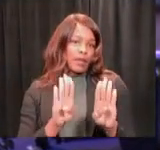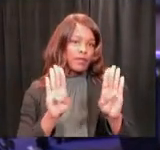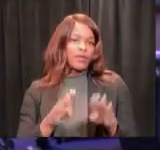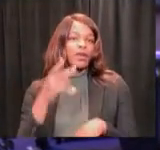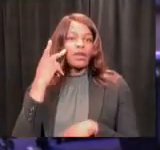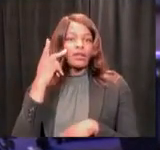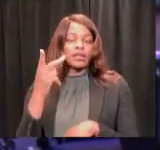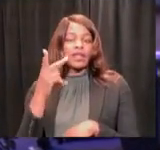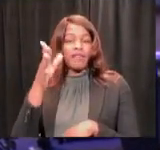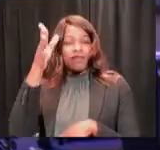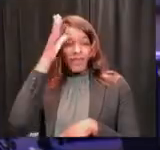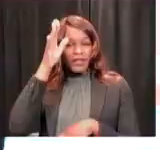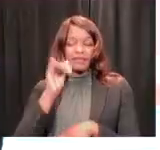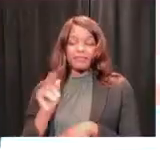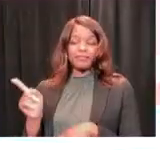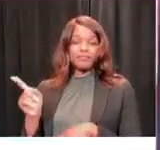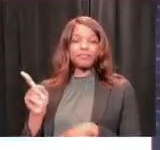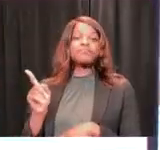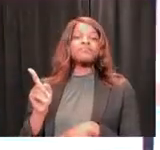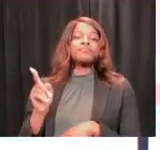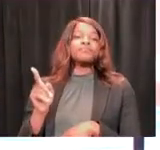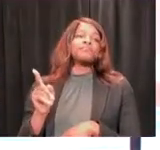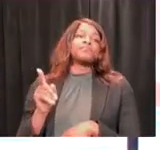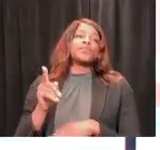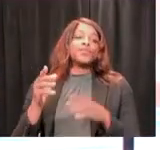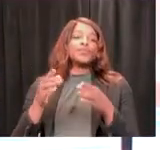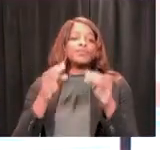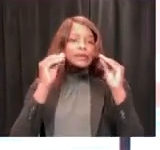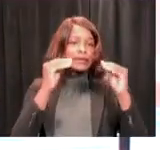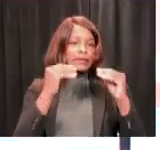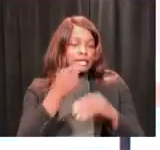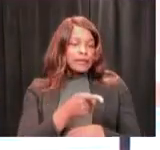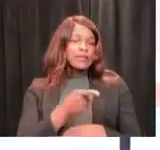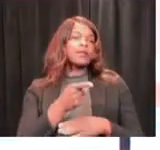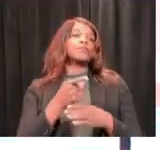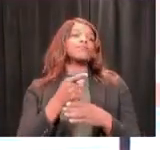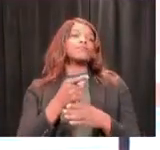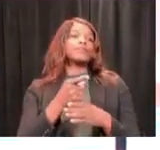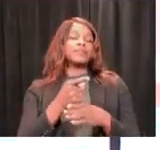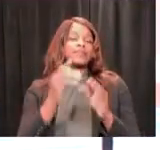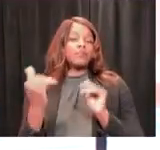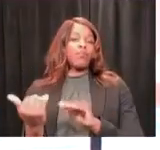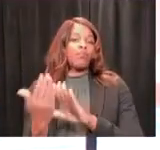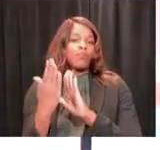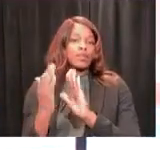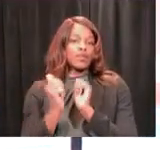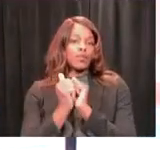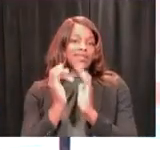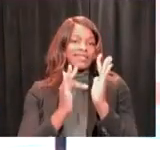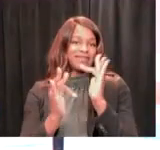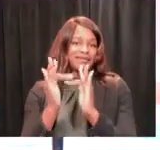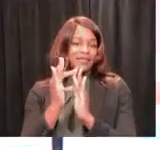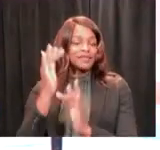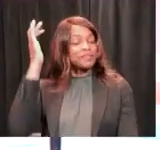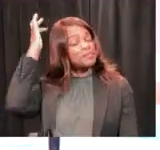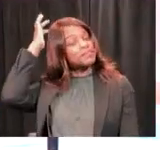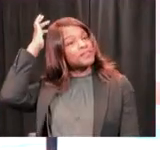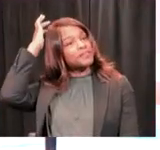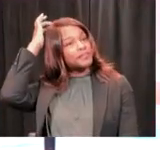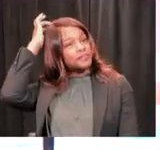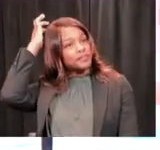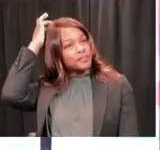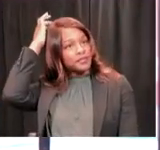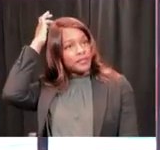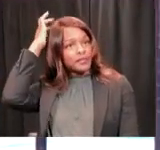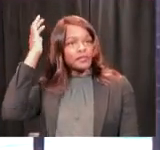the father of Jesus, who mentors him and is there for him and is present with him. And so for some of you today,